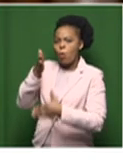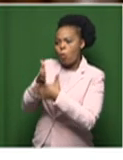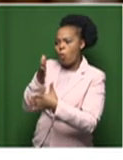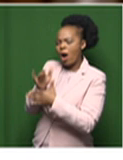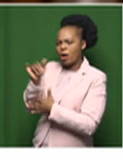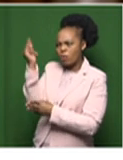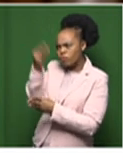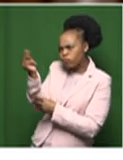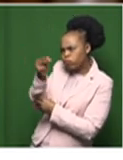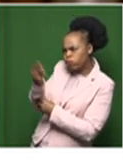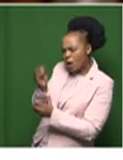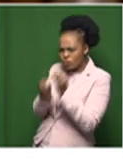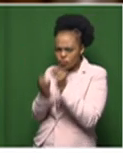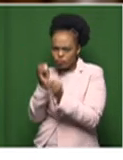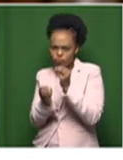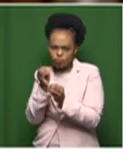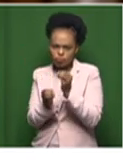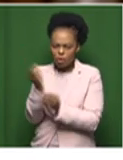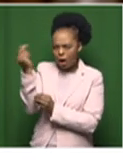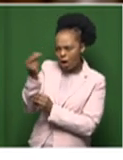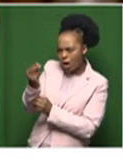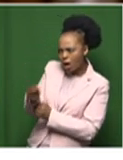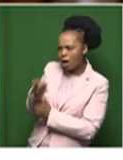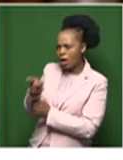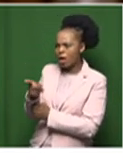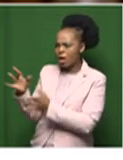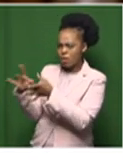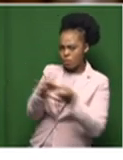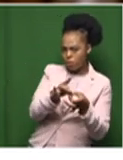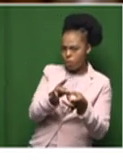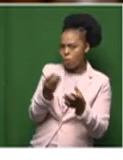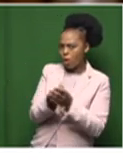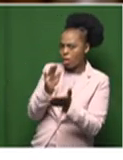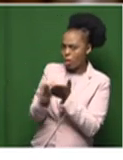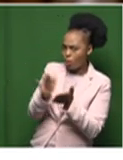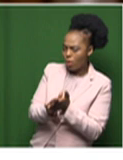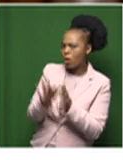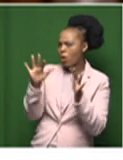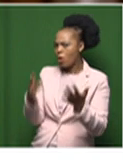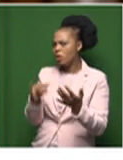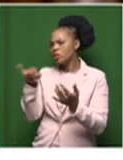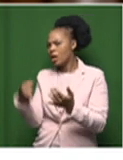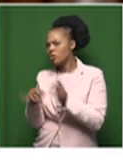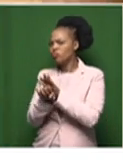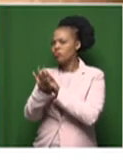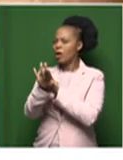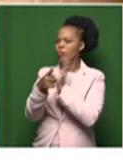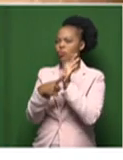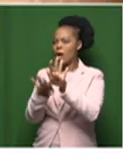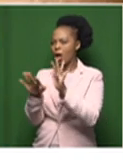the myths of, associated with ILOBOLA, or it simply shines the spotlight on ILOBOLA?